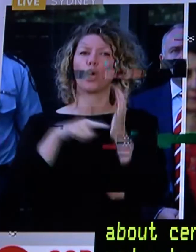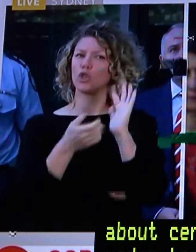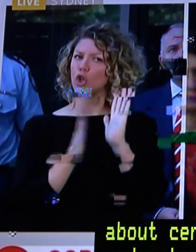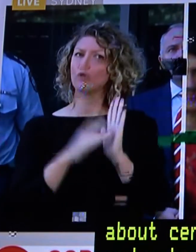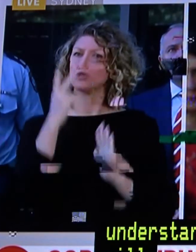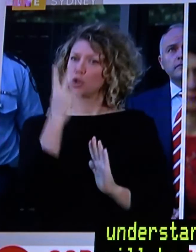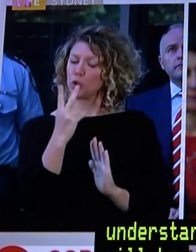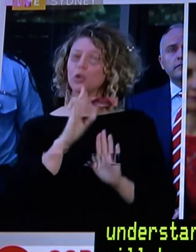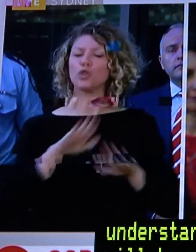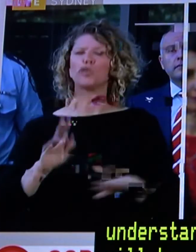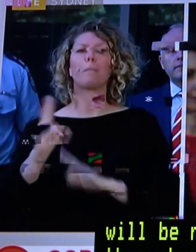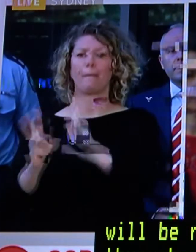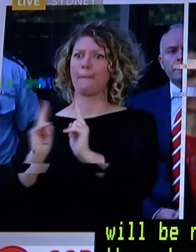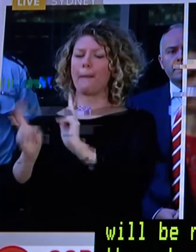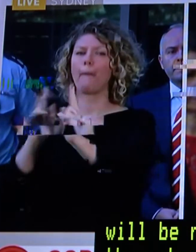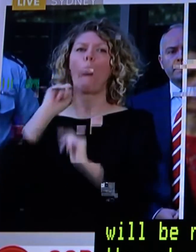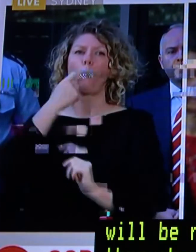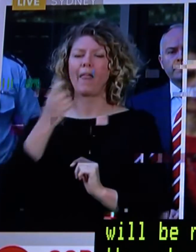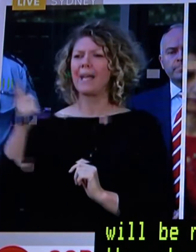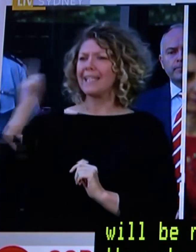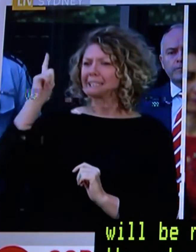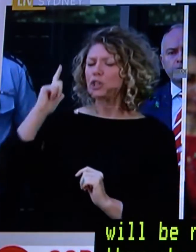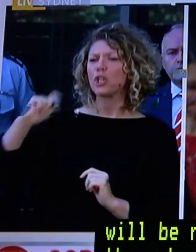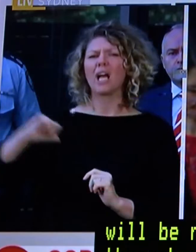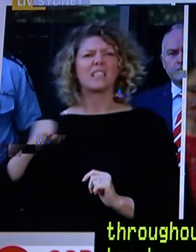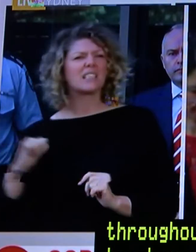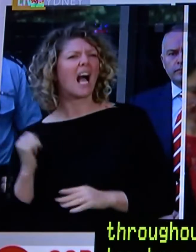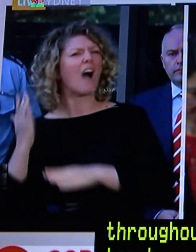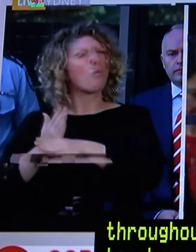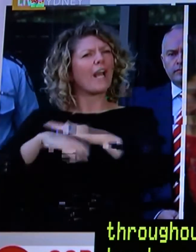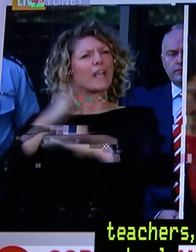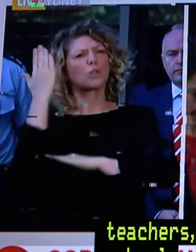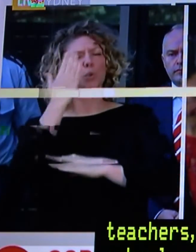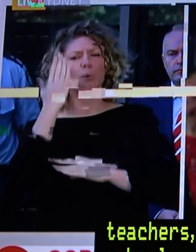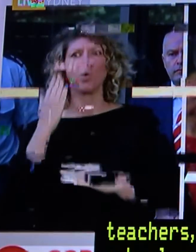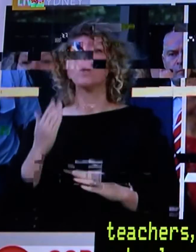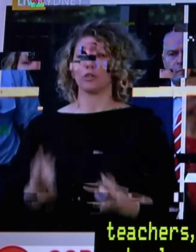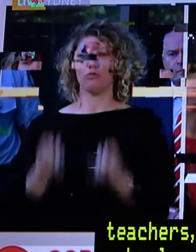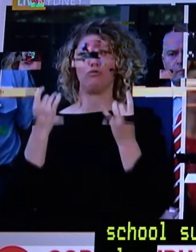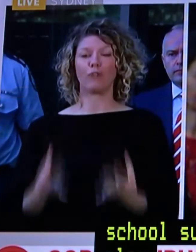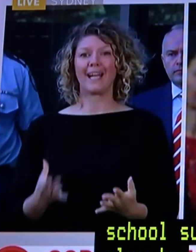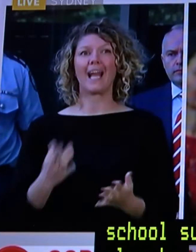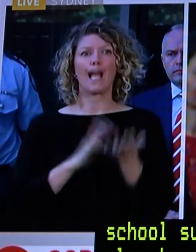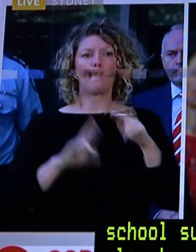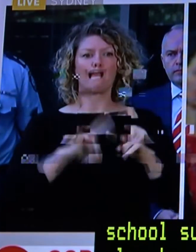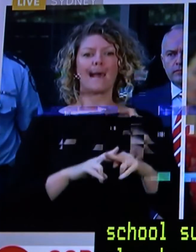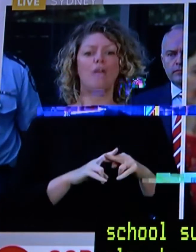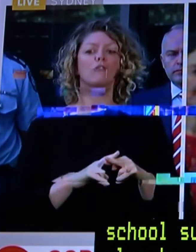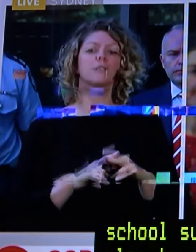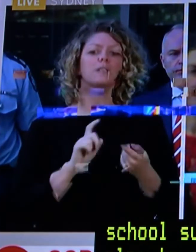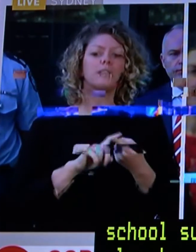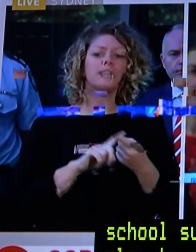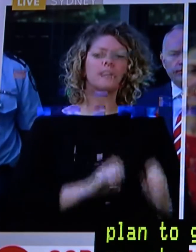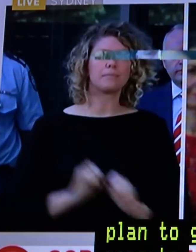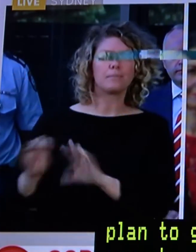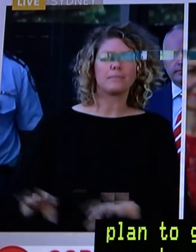our teachers, our principals, our school support staff knowing the plan to get there. It's about parents and students knowing that they'll continue to be engaged